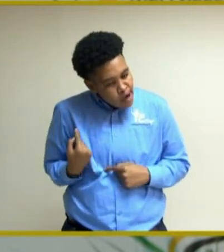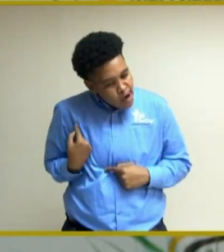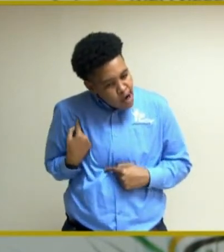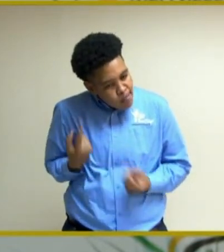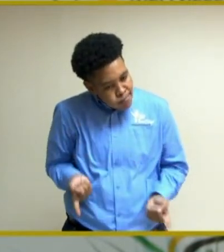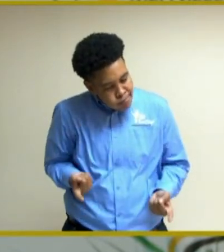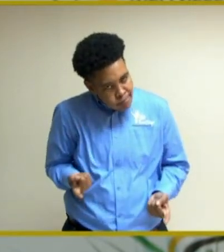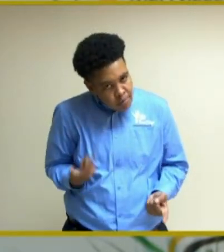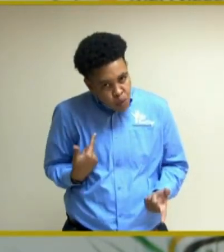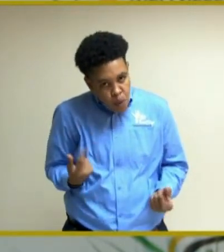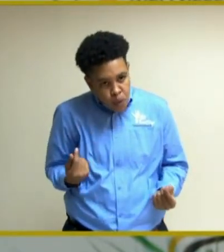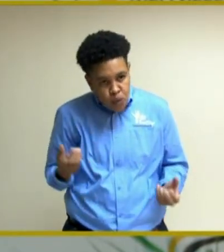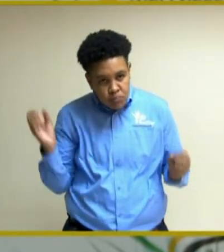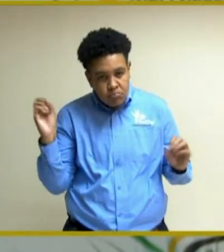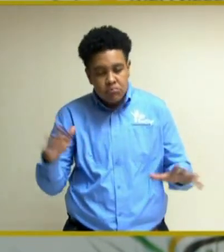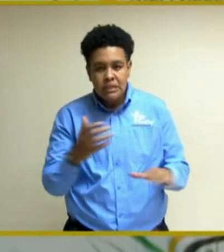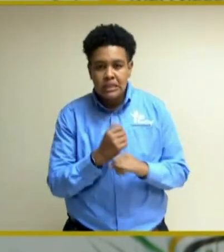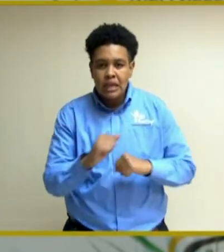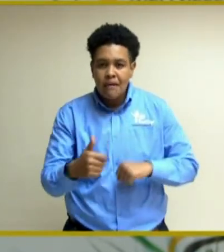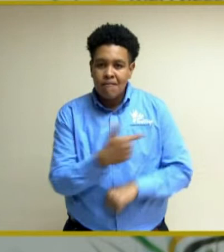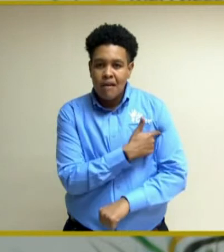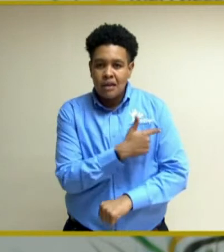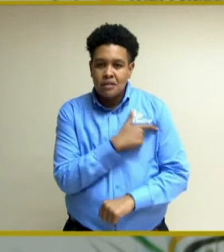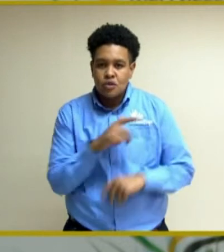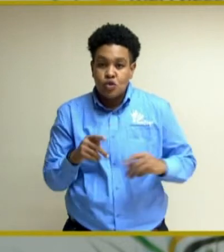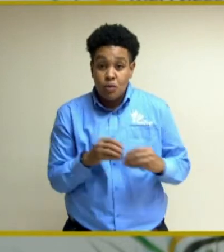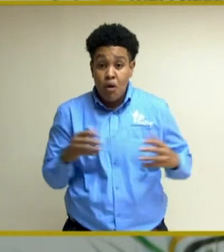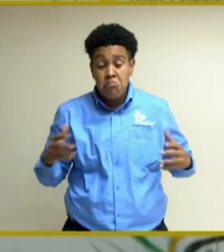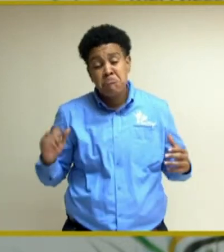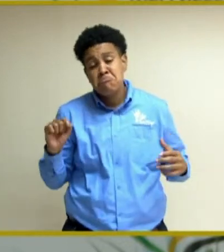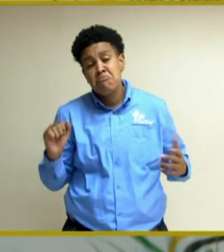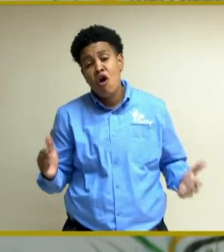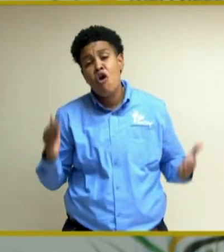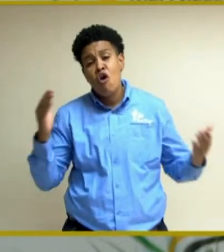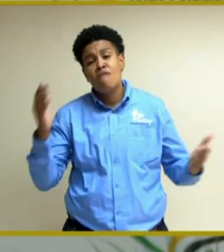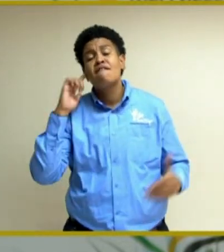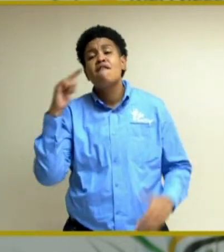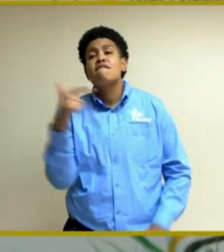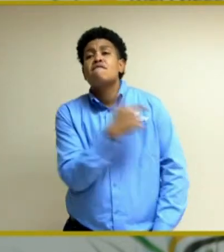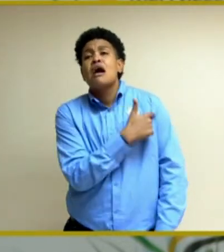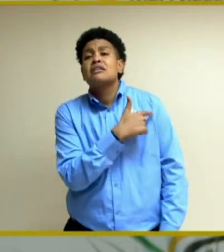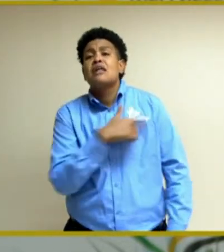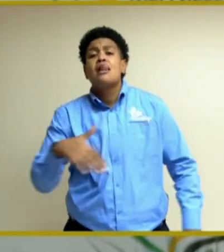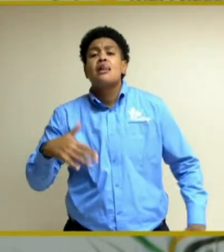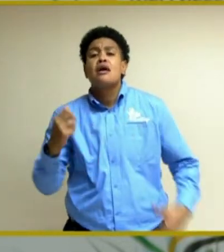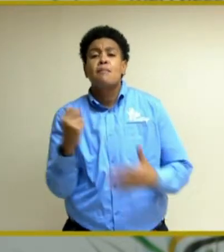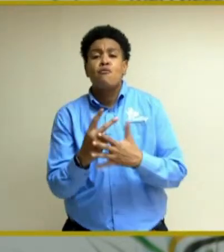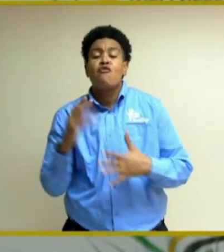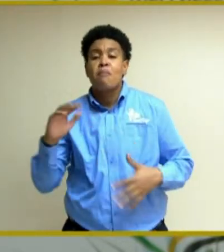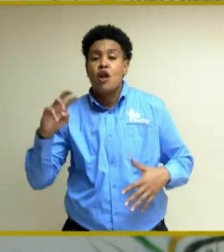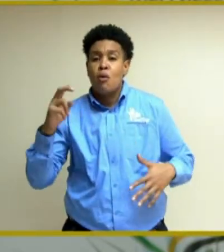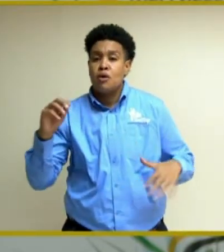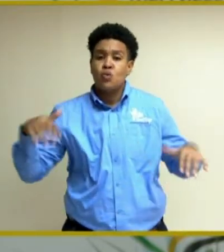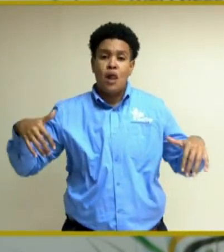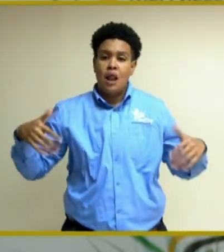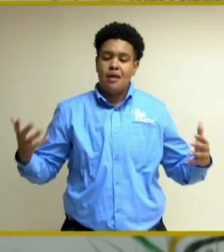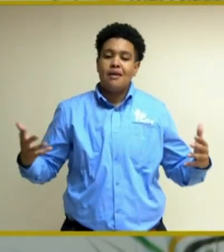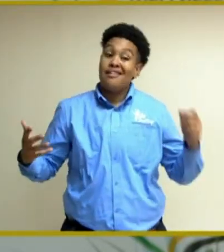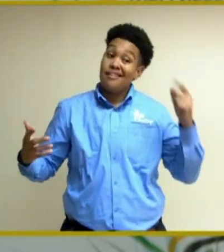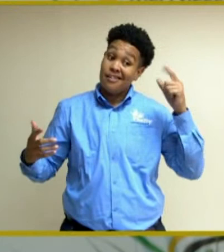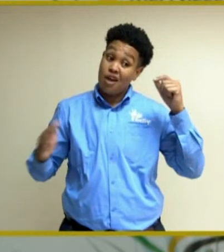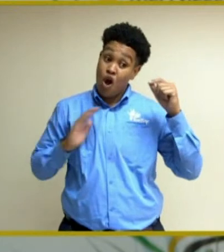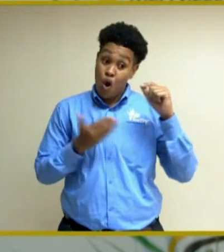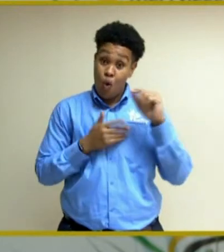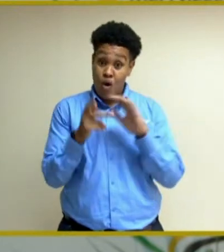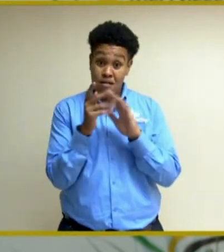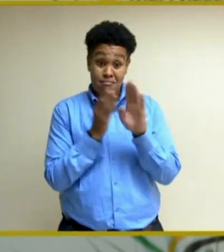to the population. And yes, there are offers for vaccines that are not approved yet by the WHO. Our